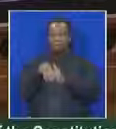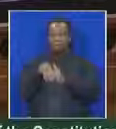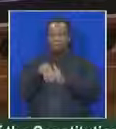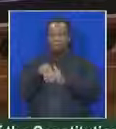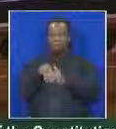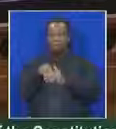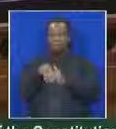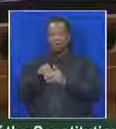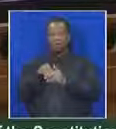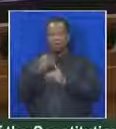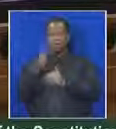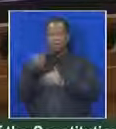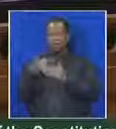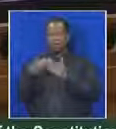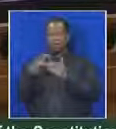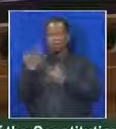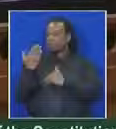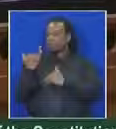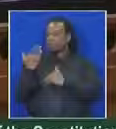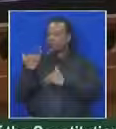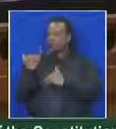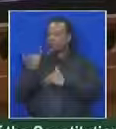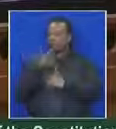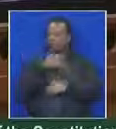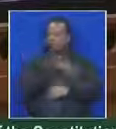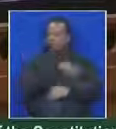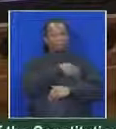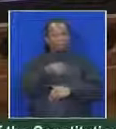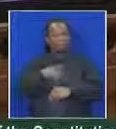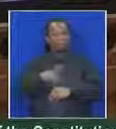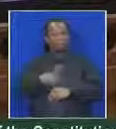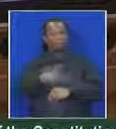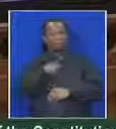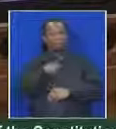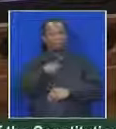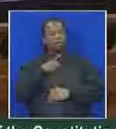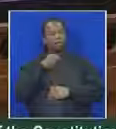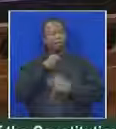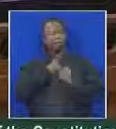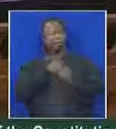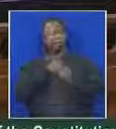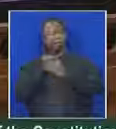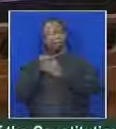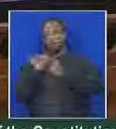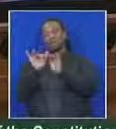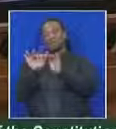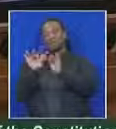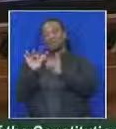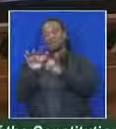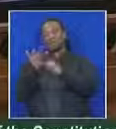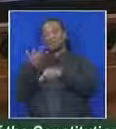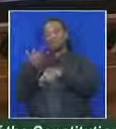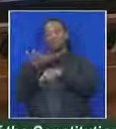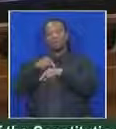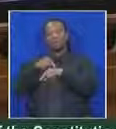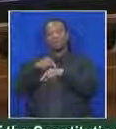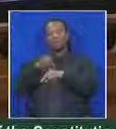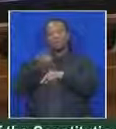2 weeks ago, the President misled the nation during the NCOP question